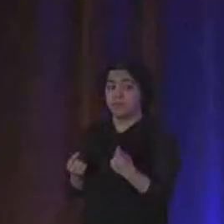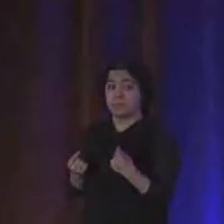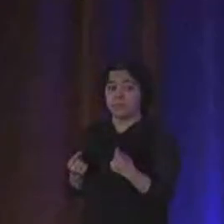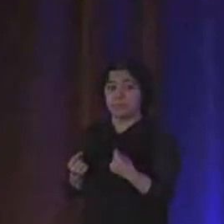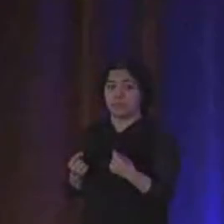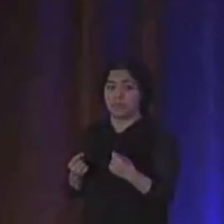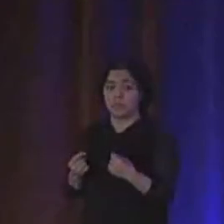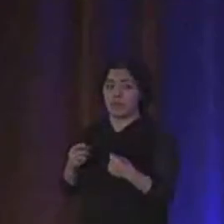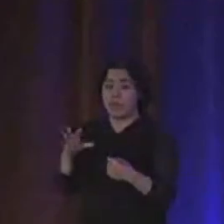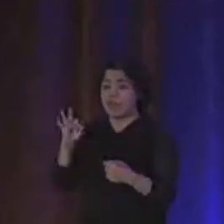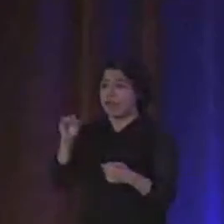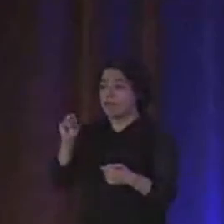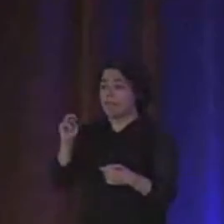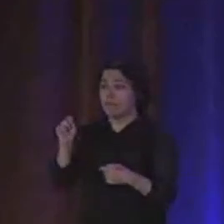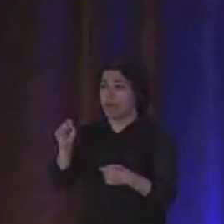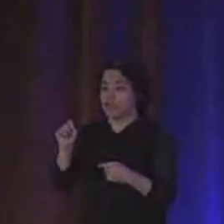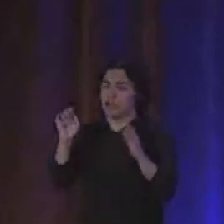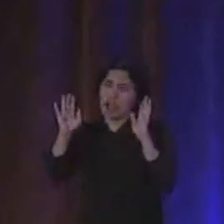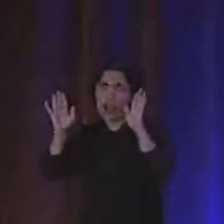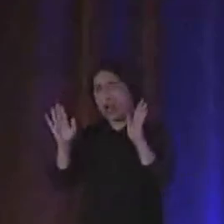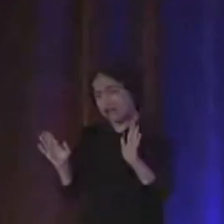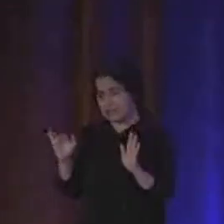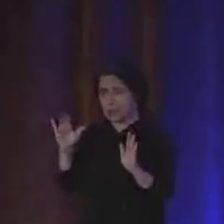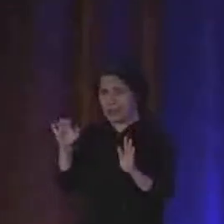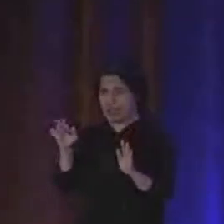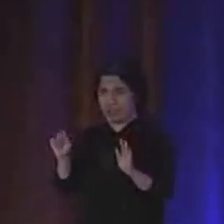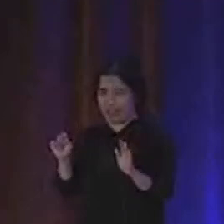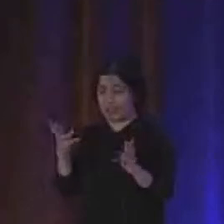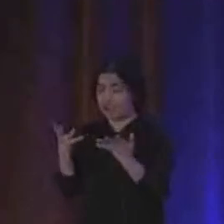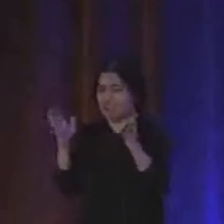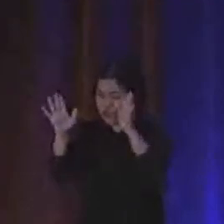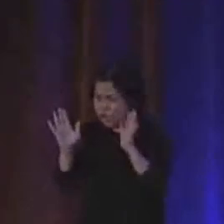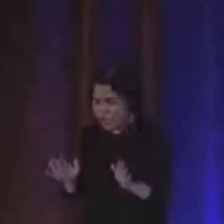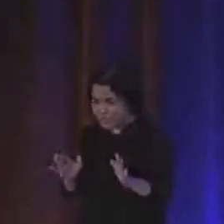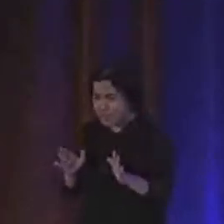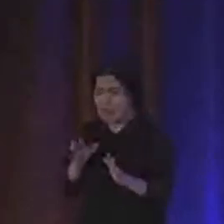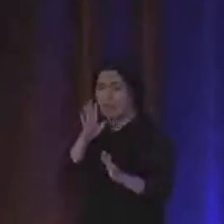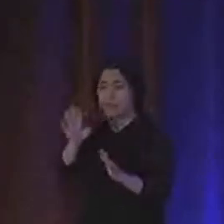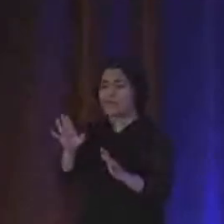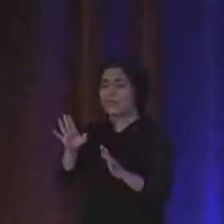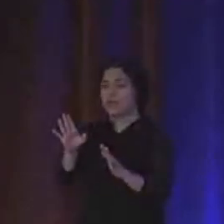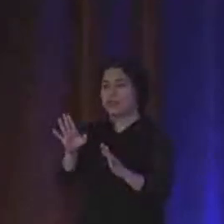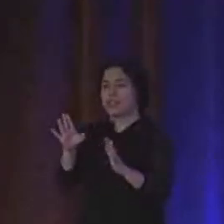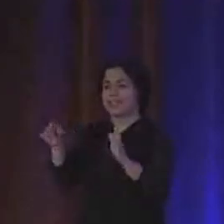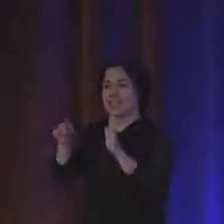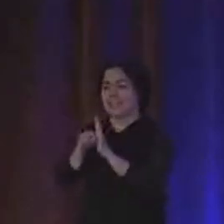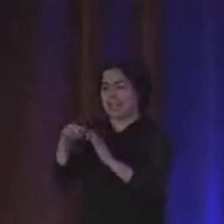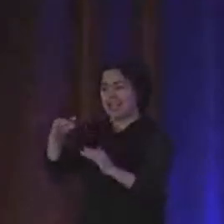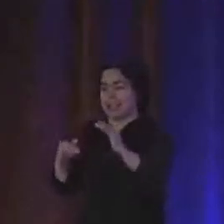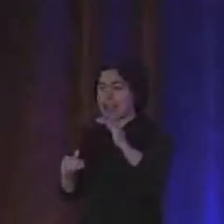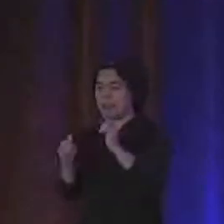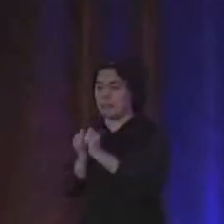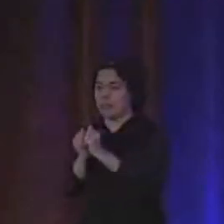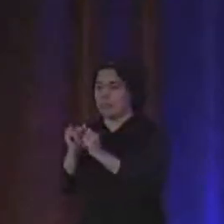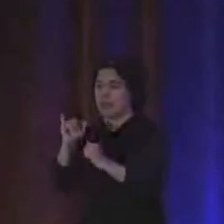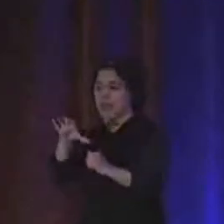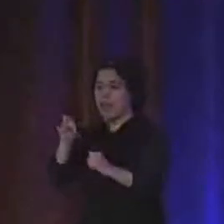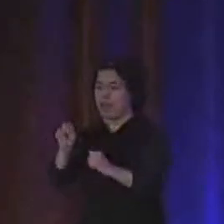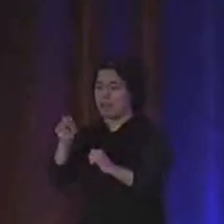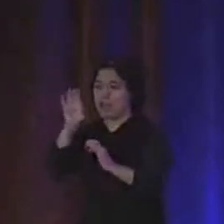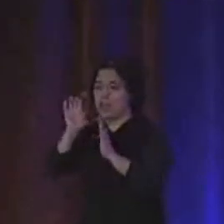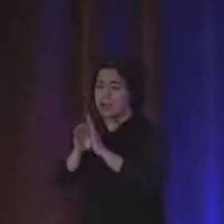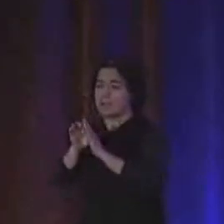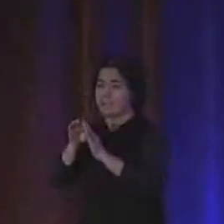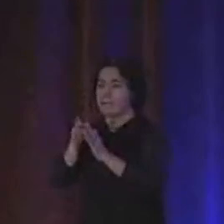awesome icon. And what's awesome about that, and we're gonna gate that behind the icon prop of if the icon's passed in, we'll pass in a font awesome icon. And